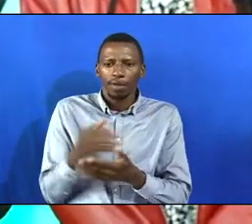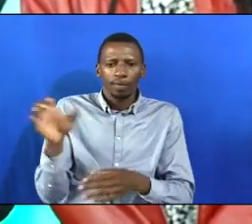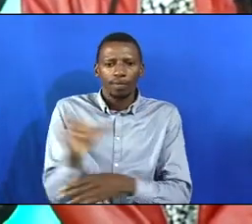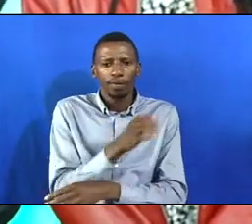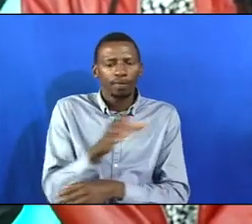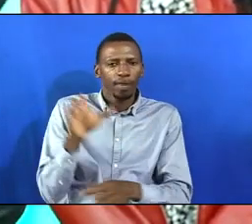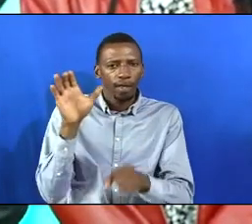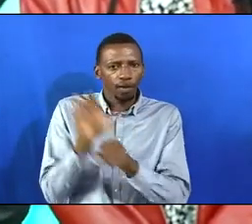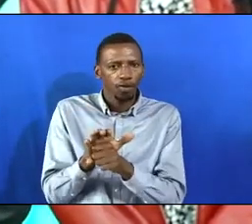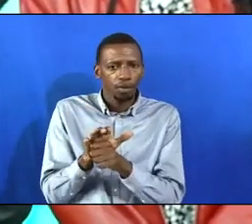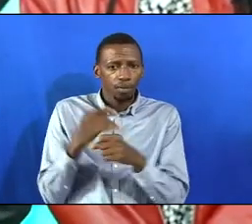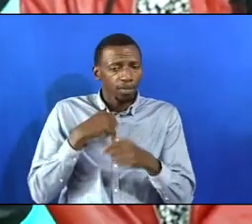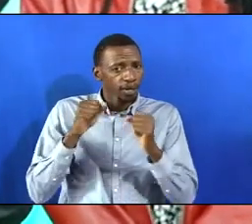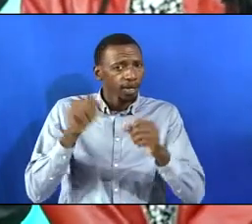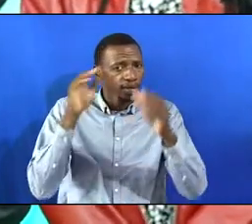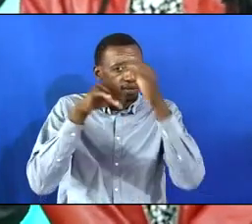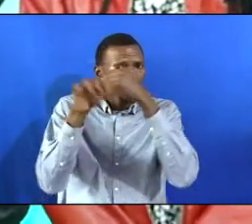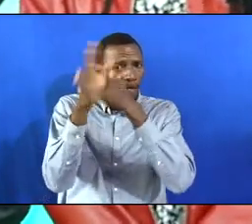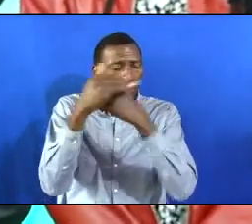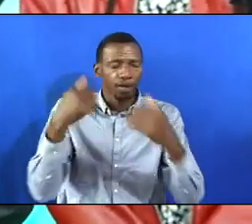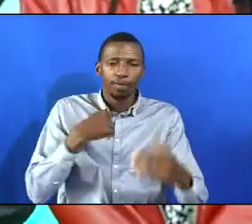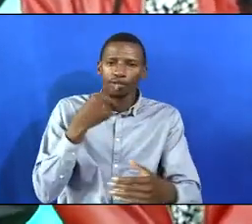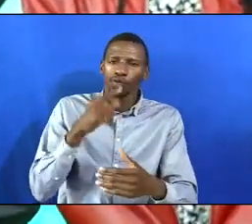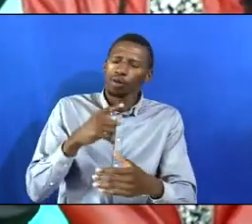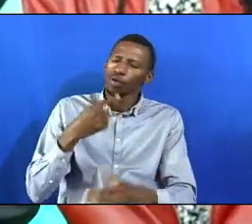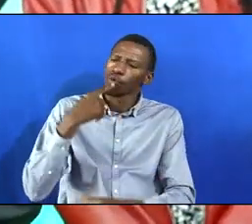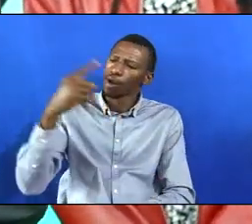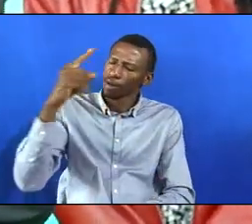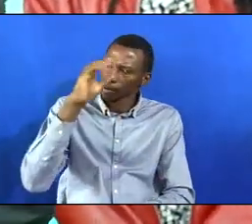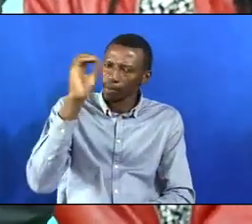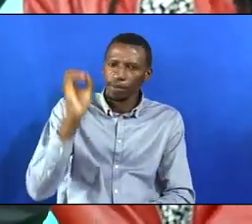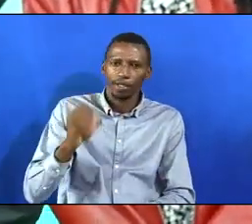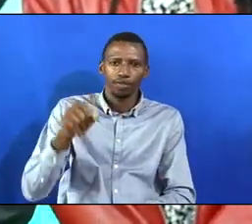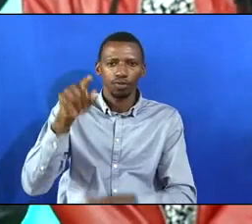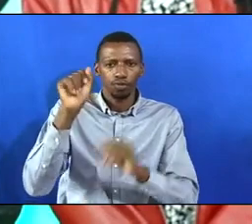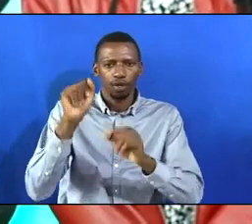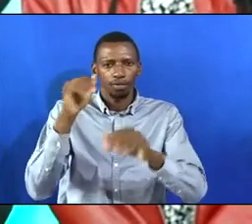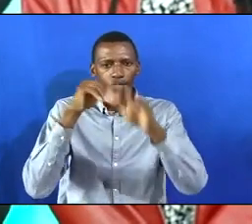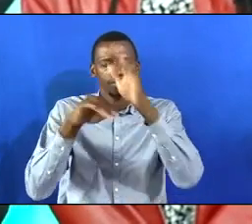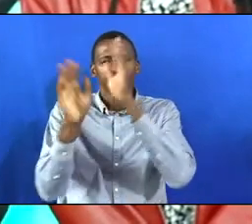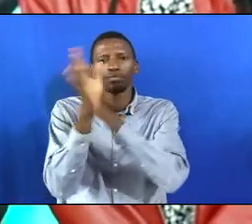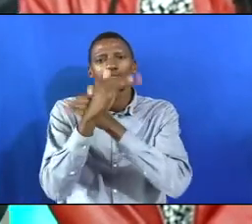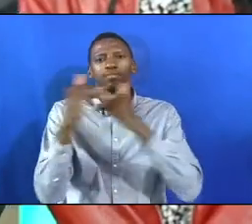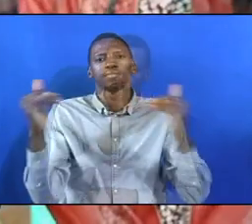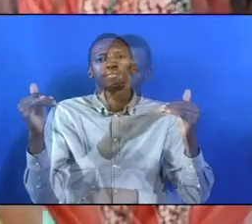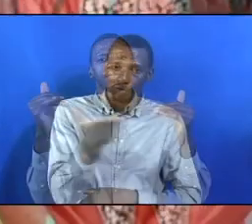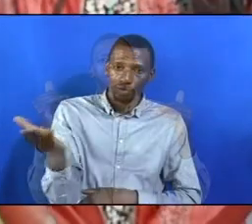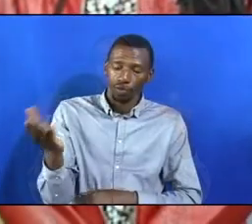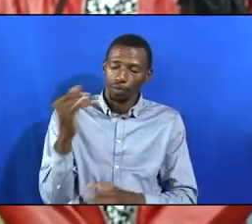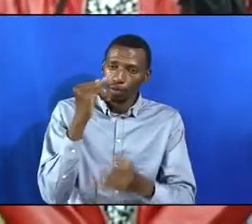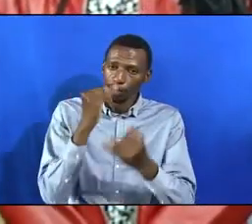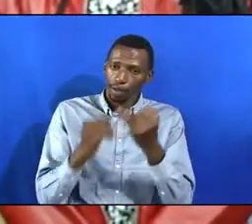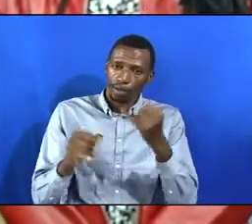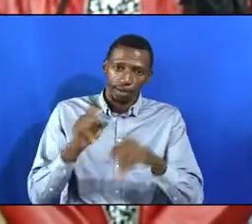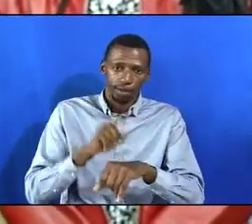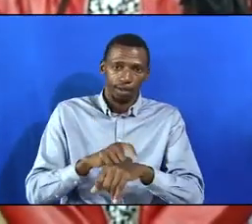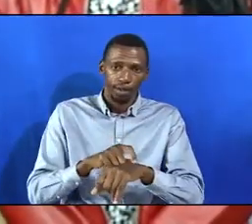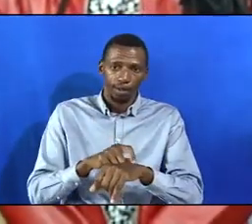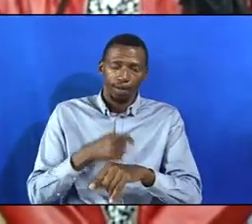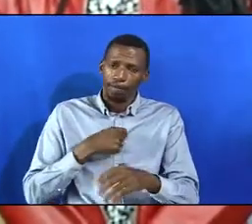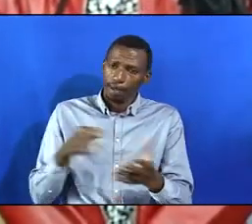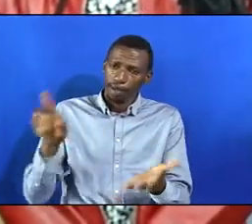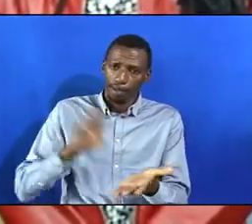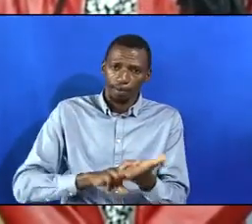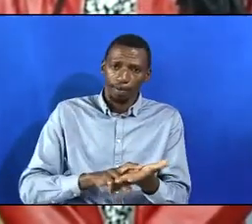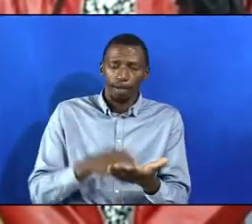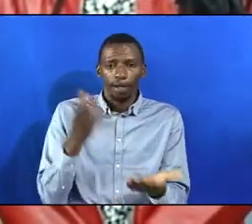sins. So, even those of you who are out there, I will offer prayer and your life will never be the same again. You were